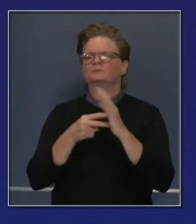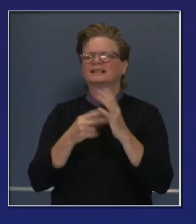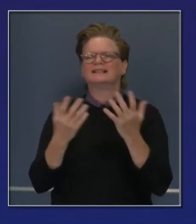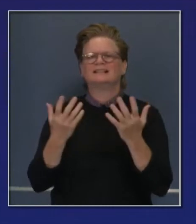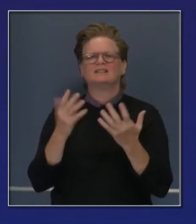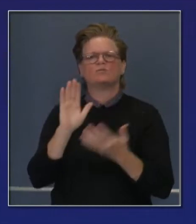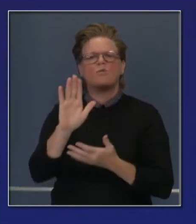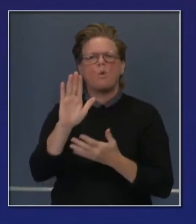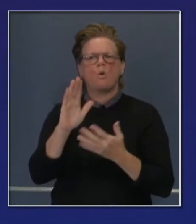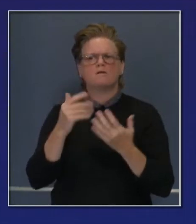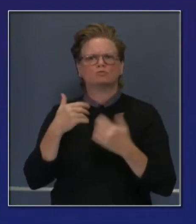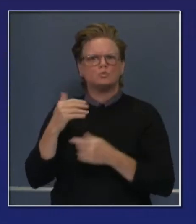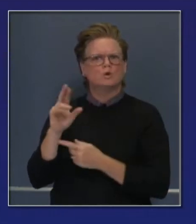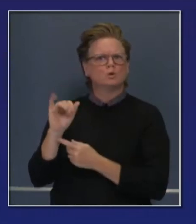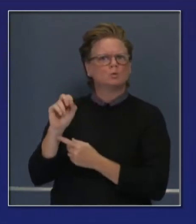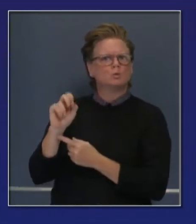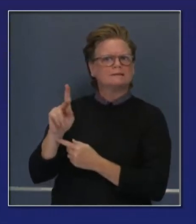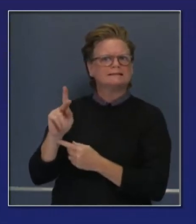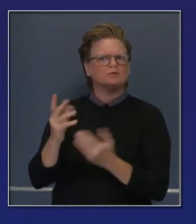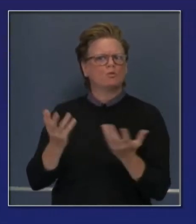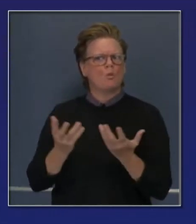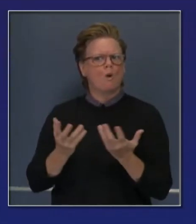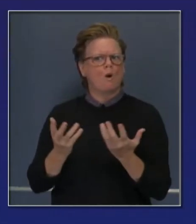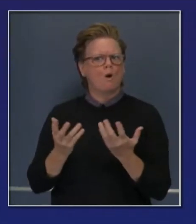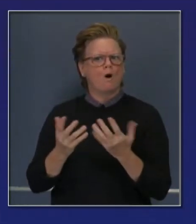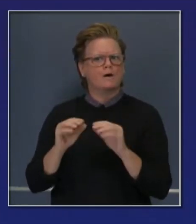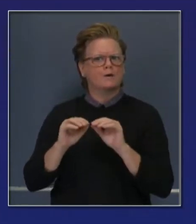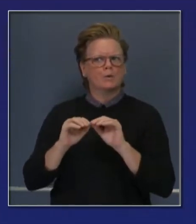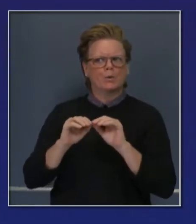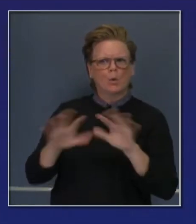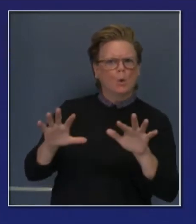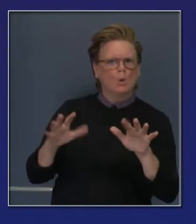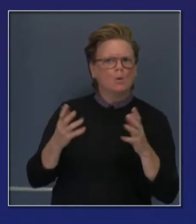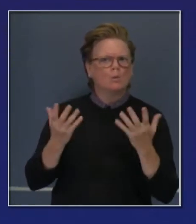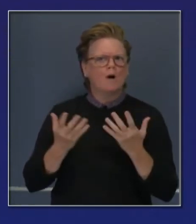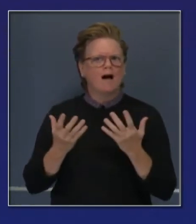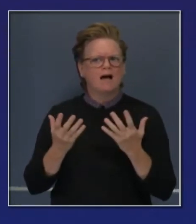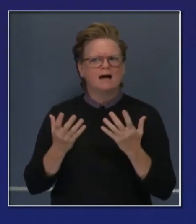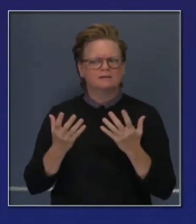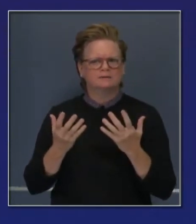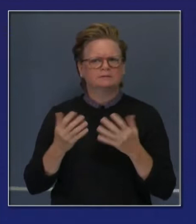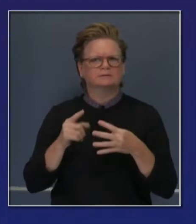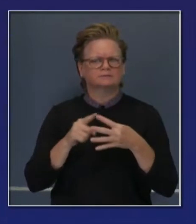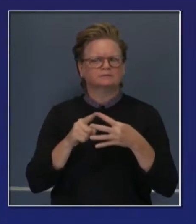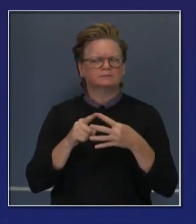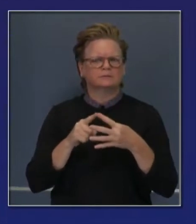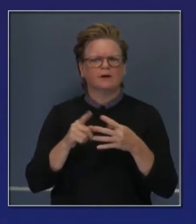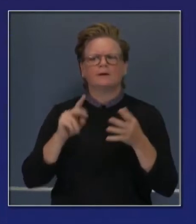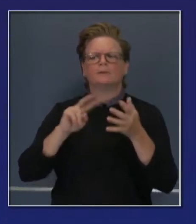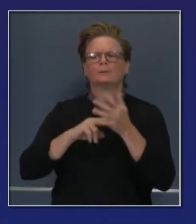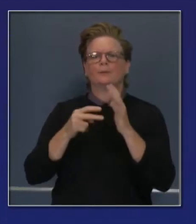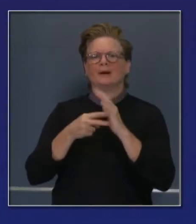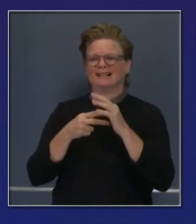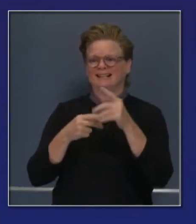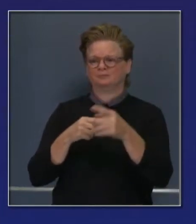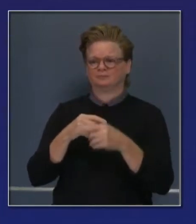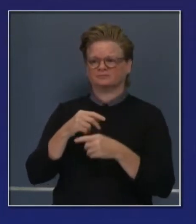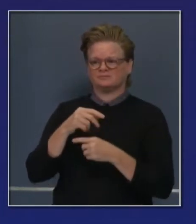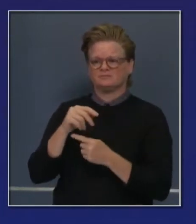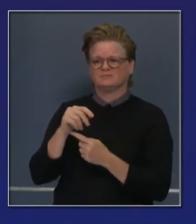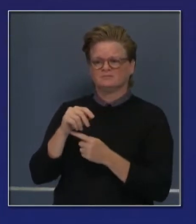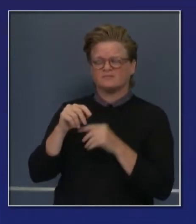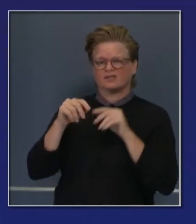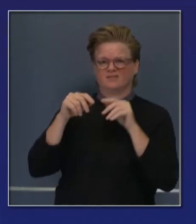widespread, is what commonly was referred to in the past as the old monitoring list, the old watch